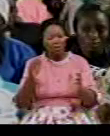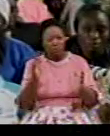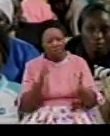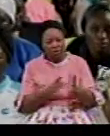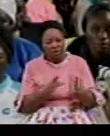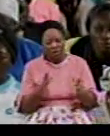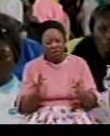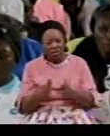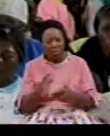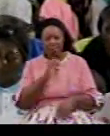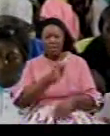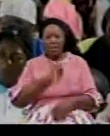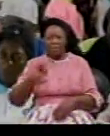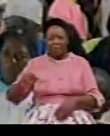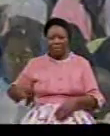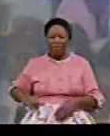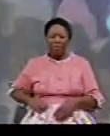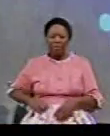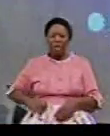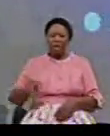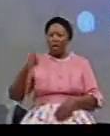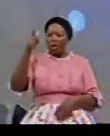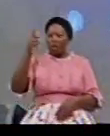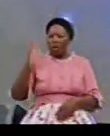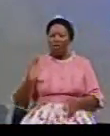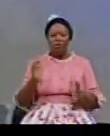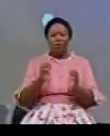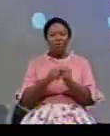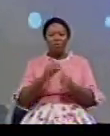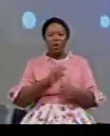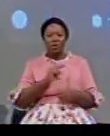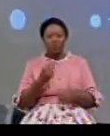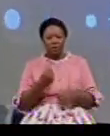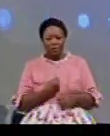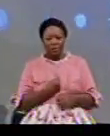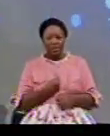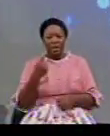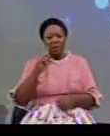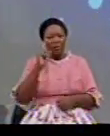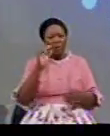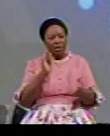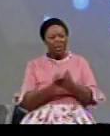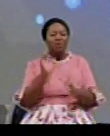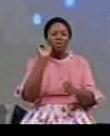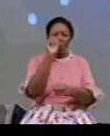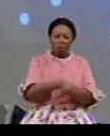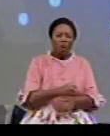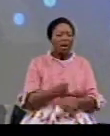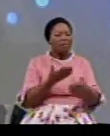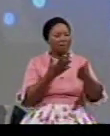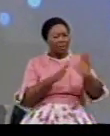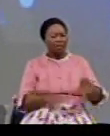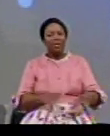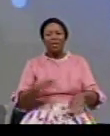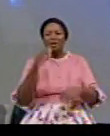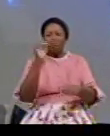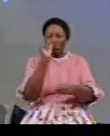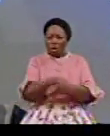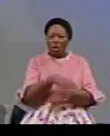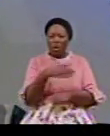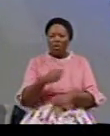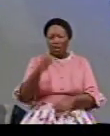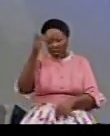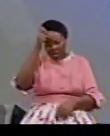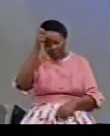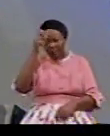father, and I will say, my father, I blew it, and I'm not worthy to be called your